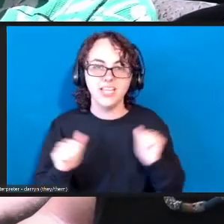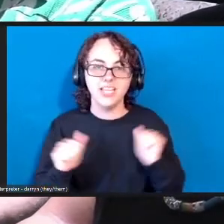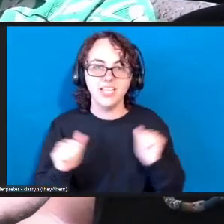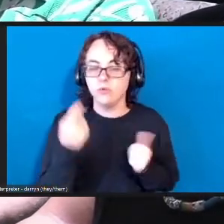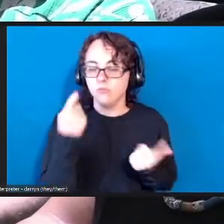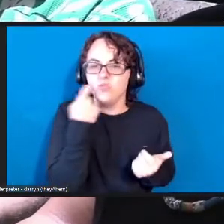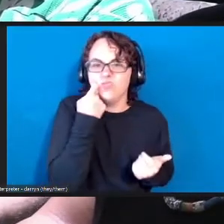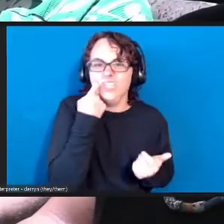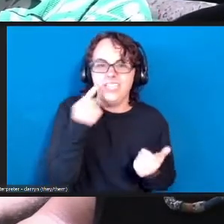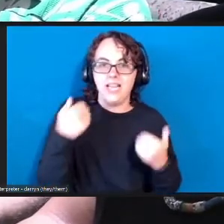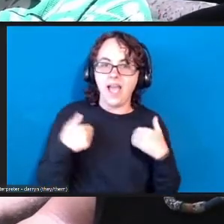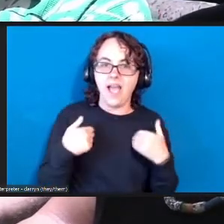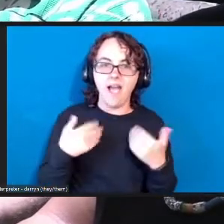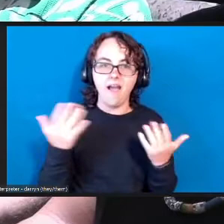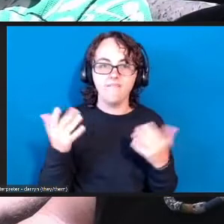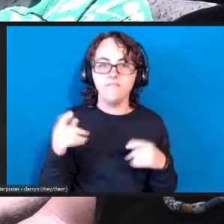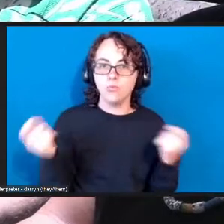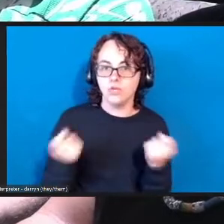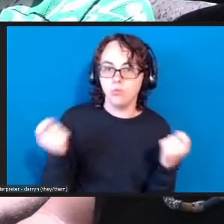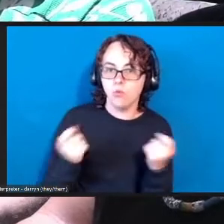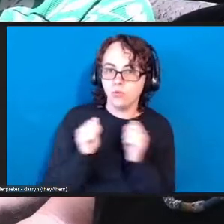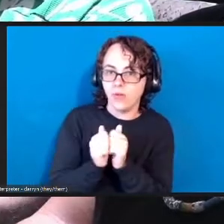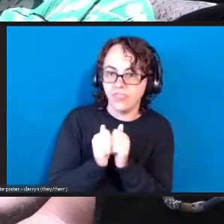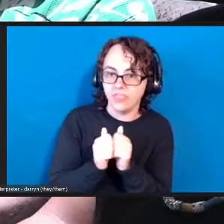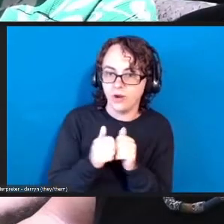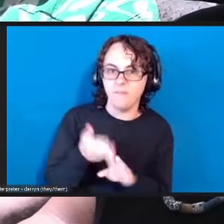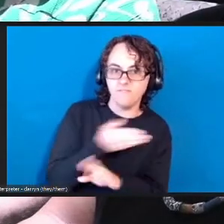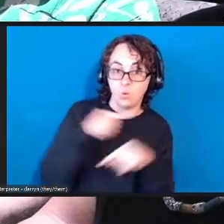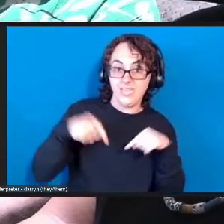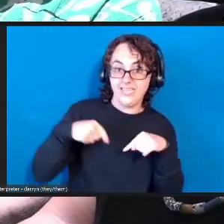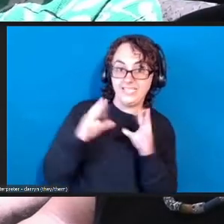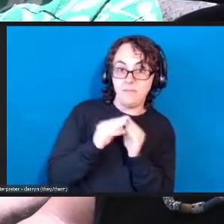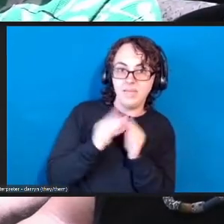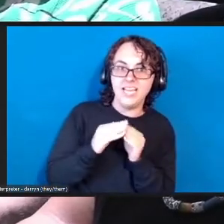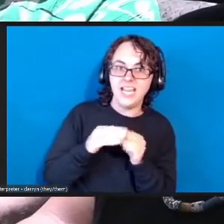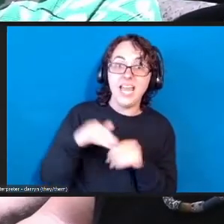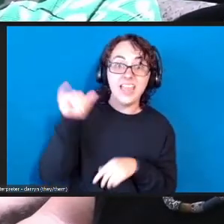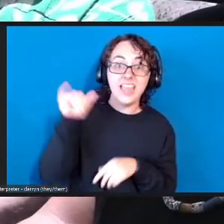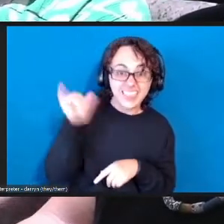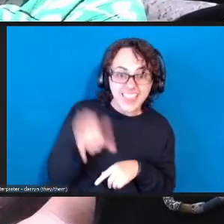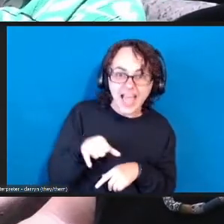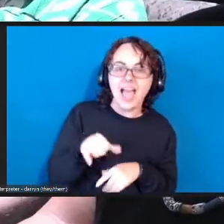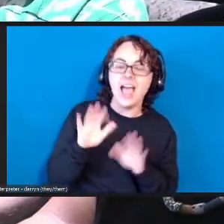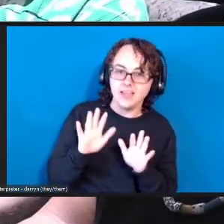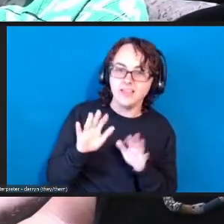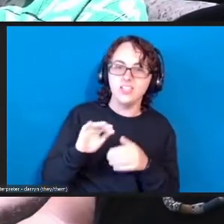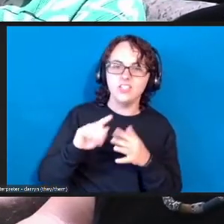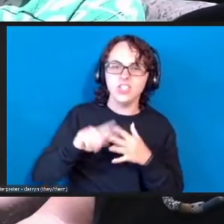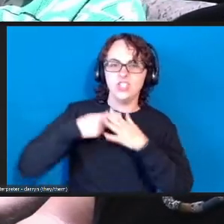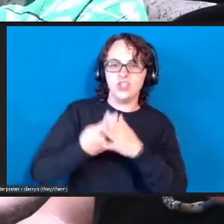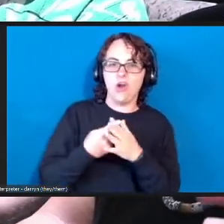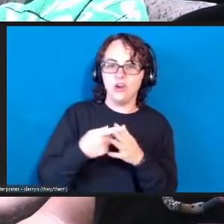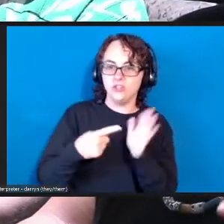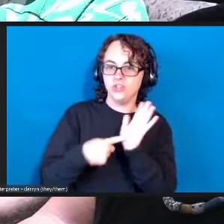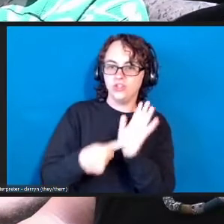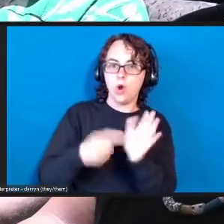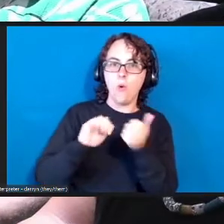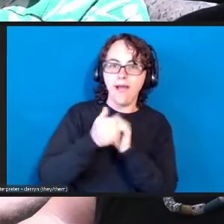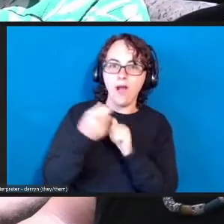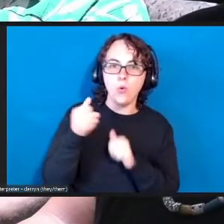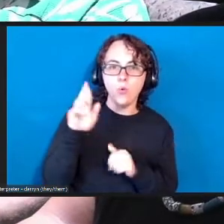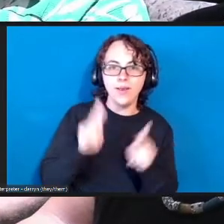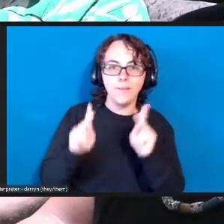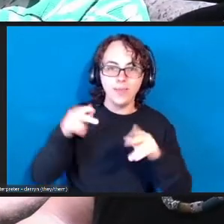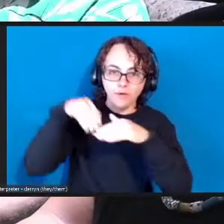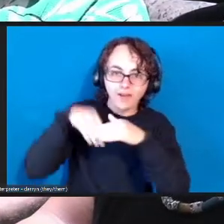of this meeting, that is in many ways the start of how queer people come in, and also is in the DNA of a lot